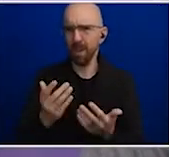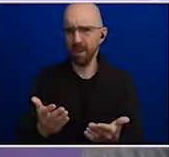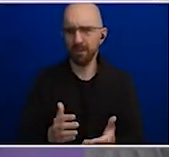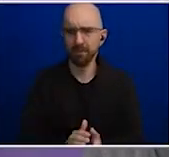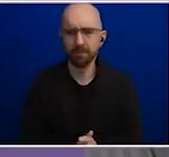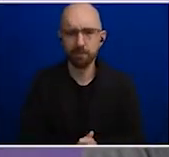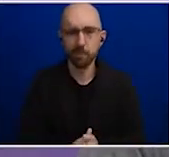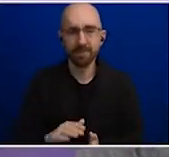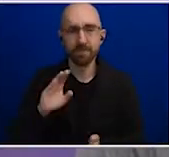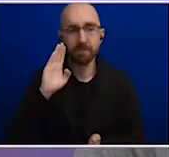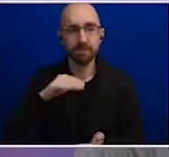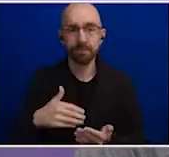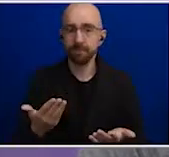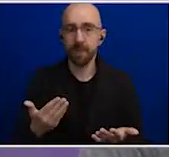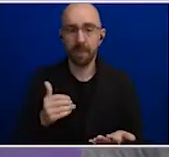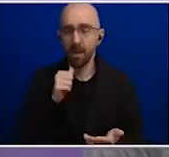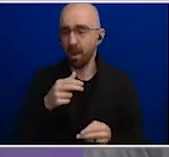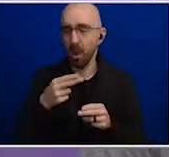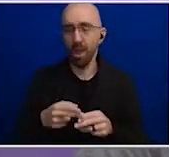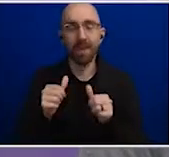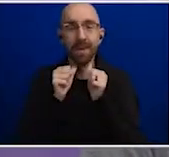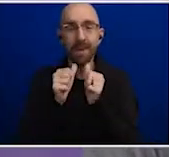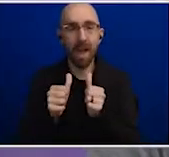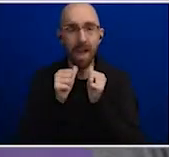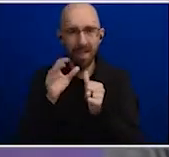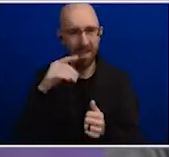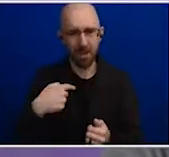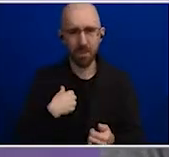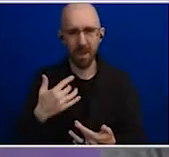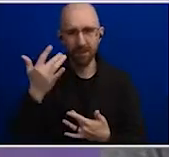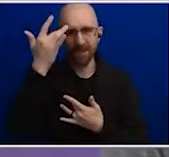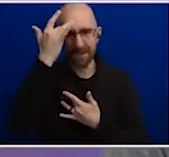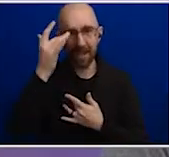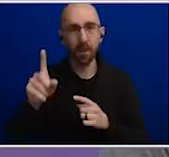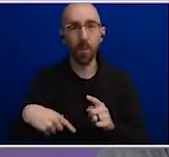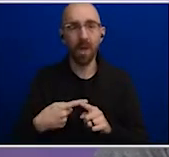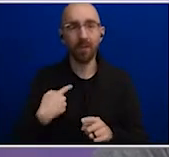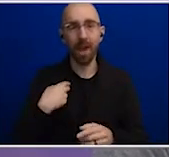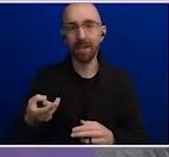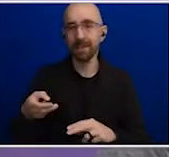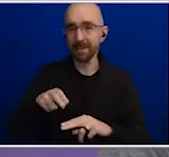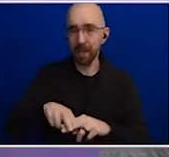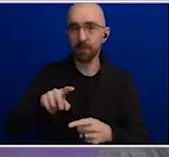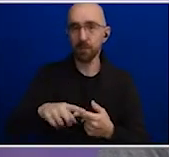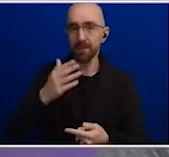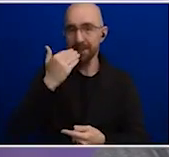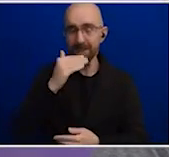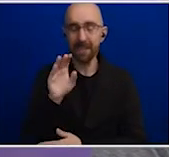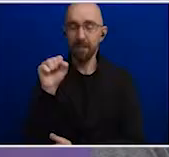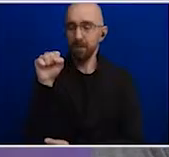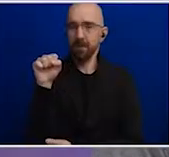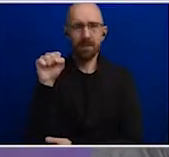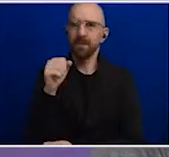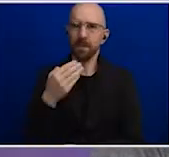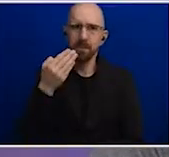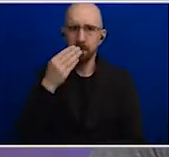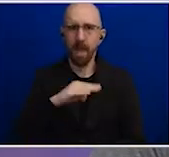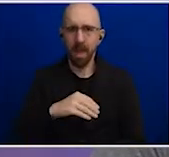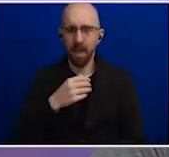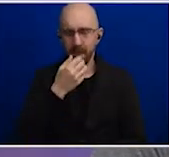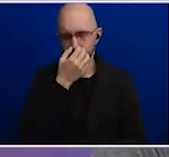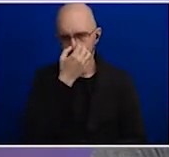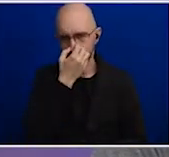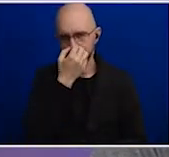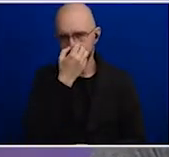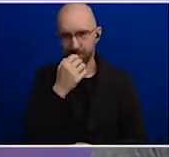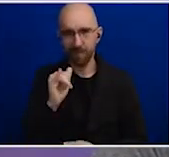I wouldn't call it denial. I knew I was sick. I mean, when I had to sit up to sleep, it was just getting bad. And that one morning when I woke